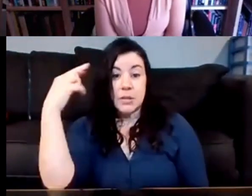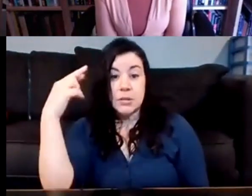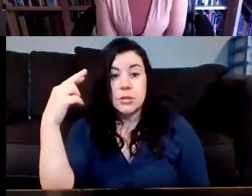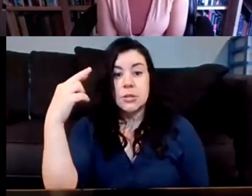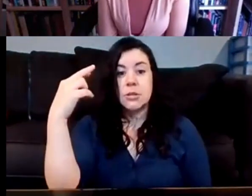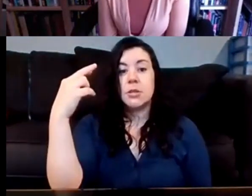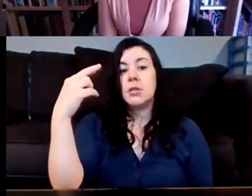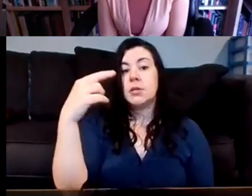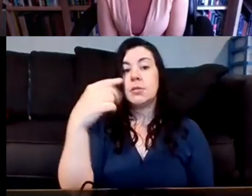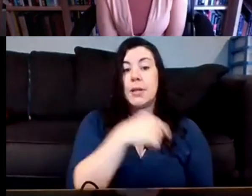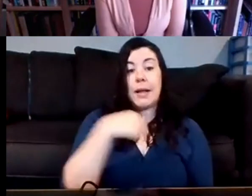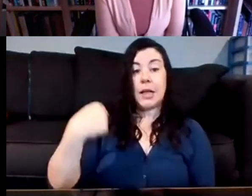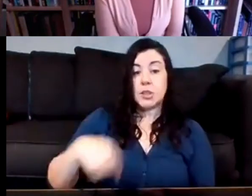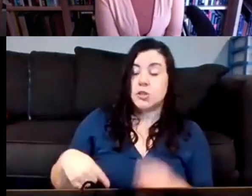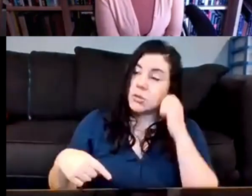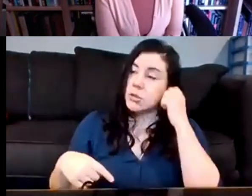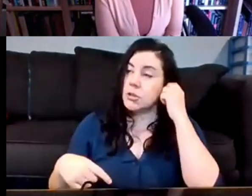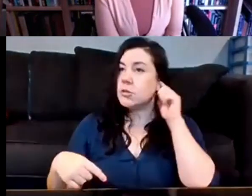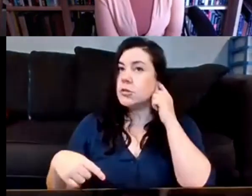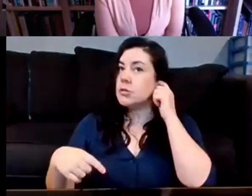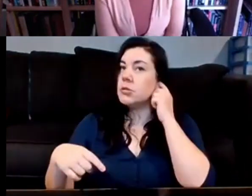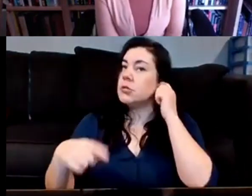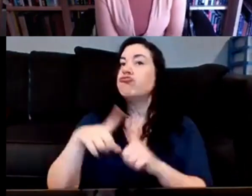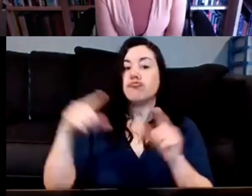white systems, many of us